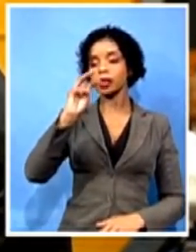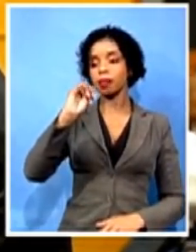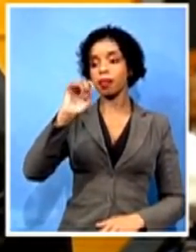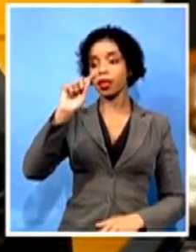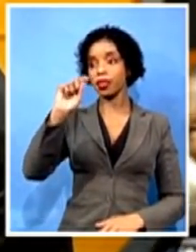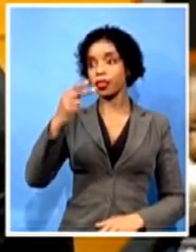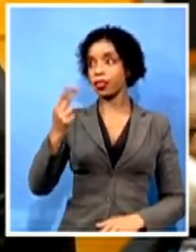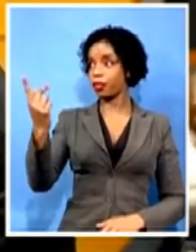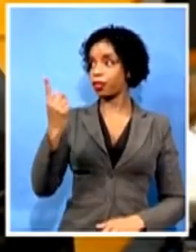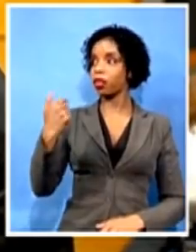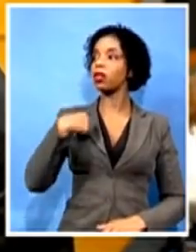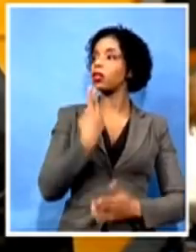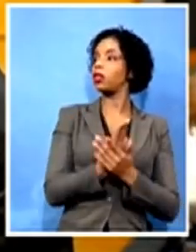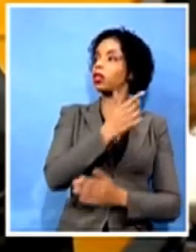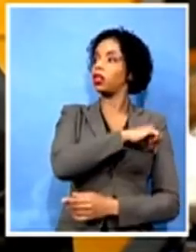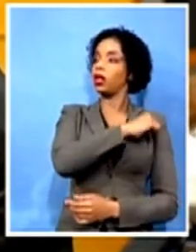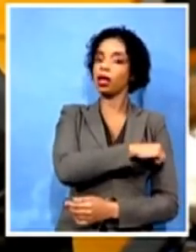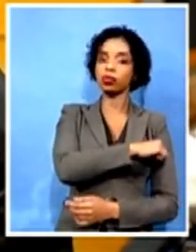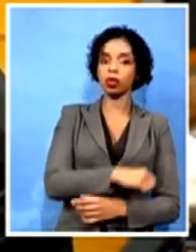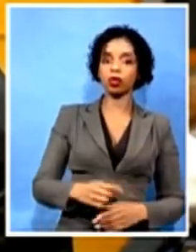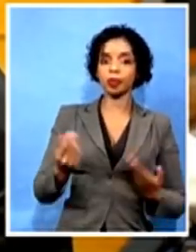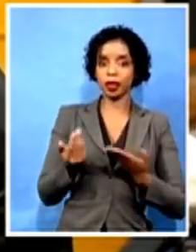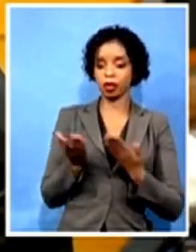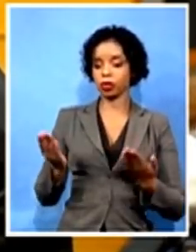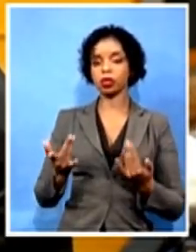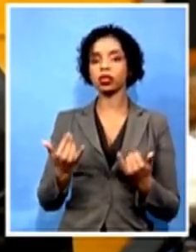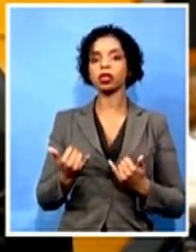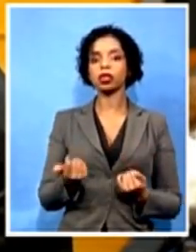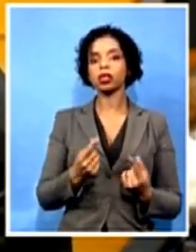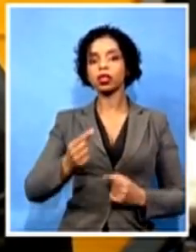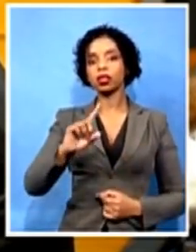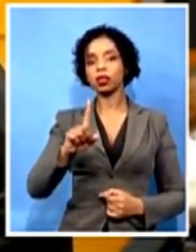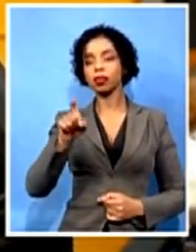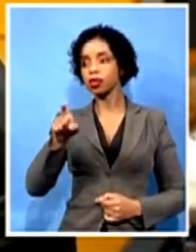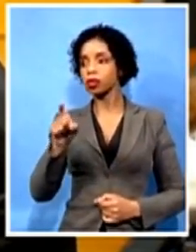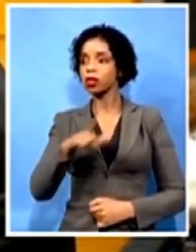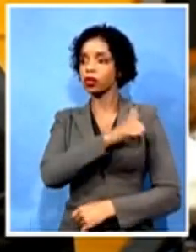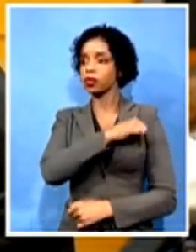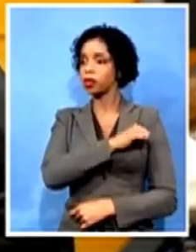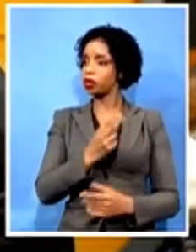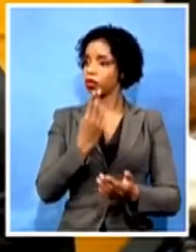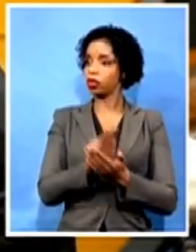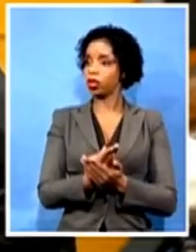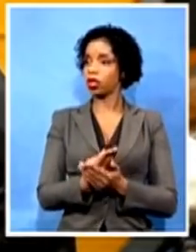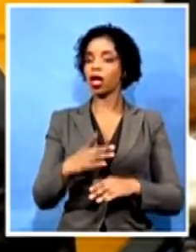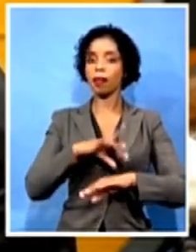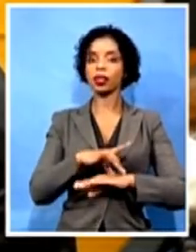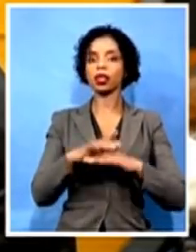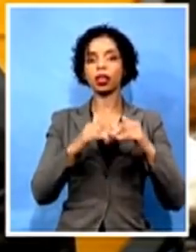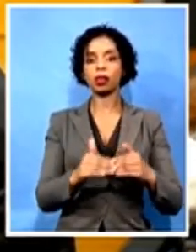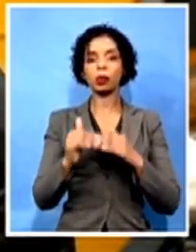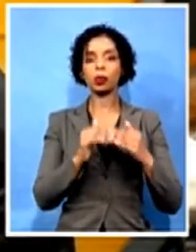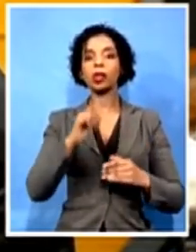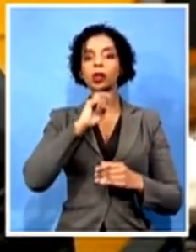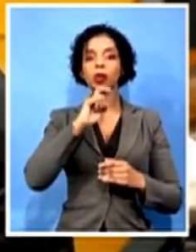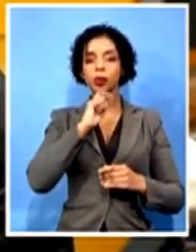Mr. Vincent Smith was appearing. I was recently hospitalized and I'm under medical care, and I have to use oxygen on a daily basis. I submit that